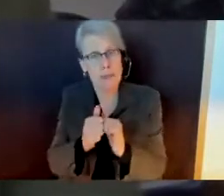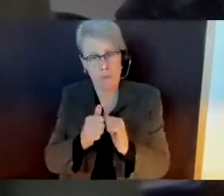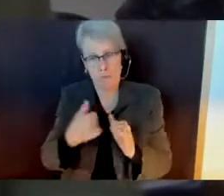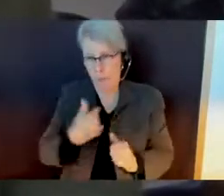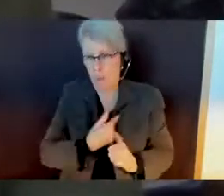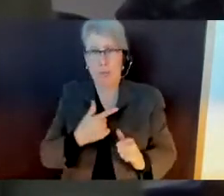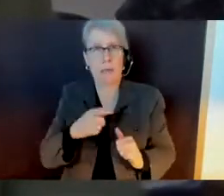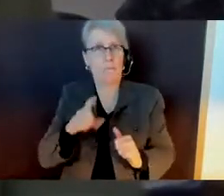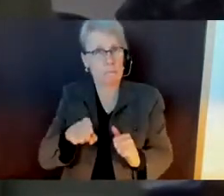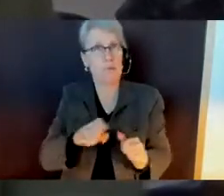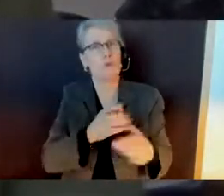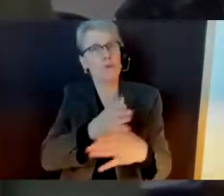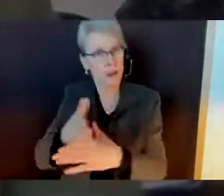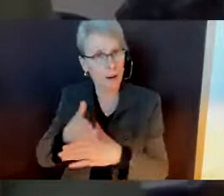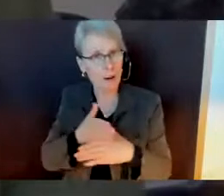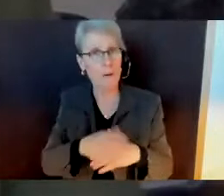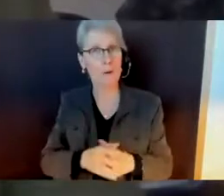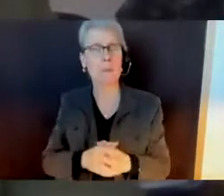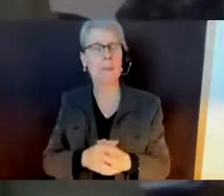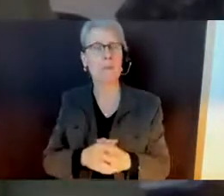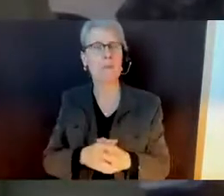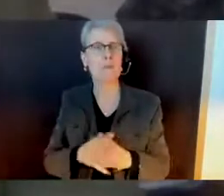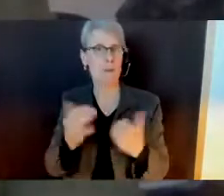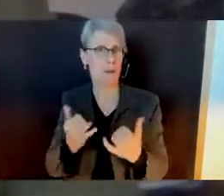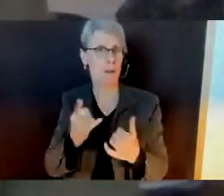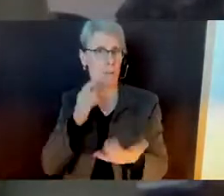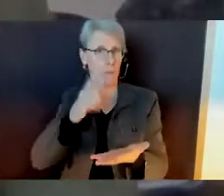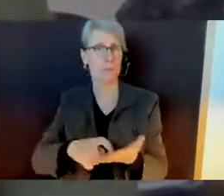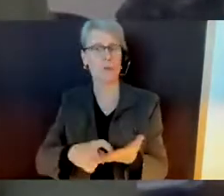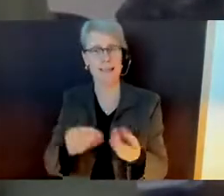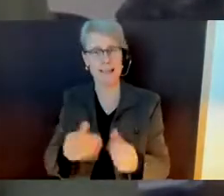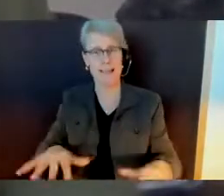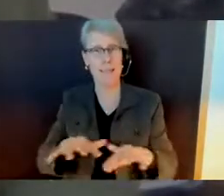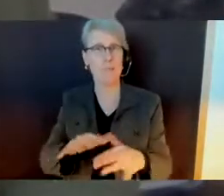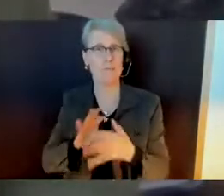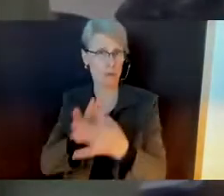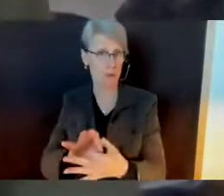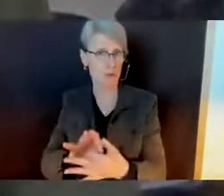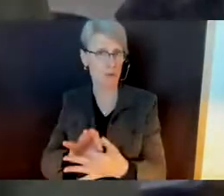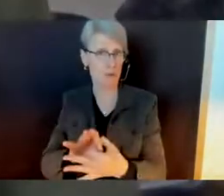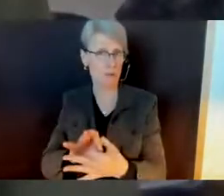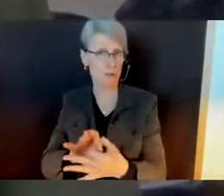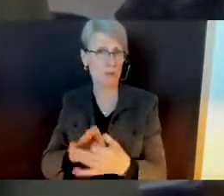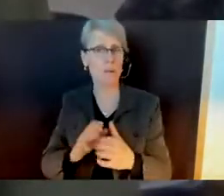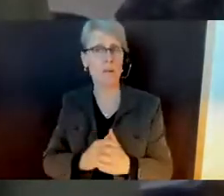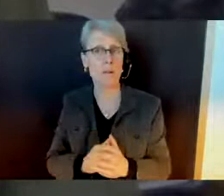share. I acknowledge that these are the traditional lands of